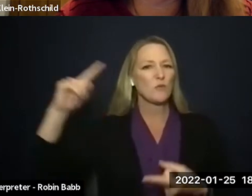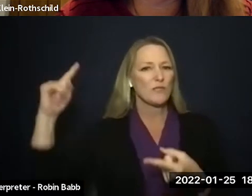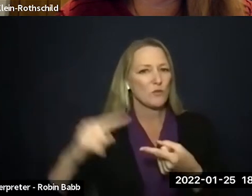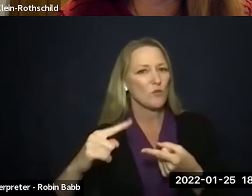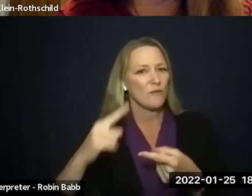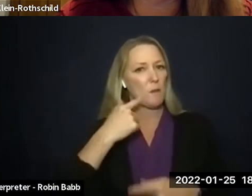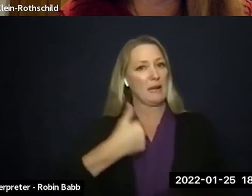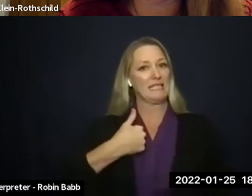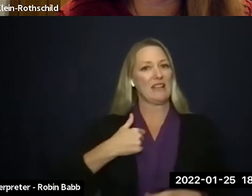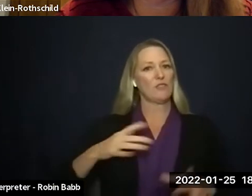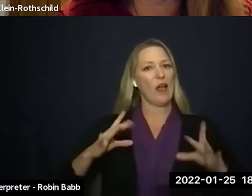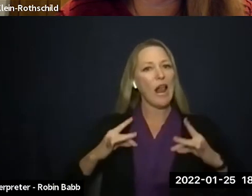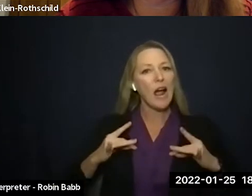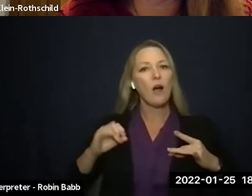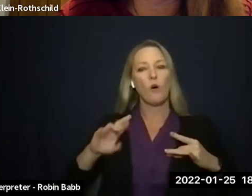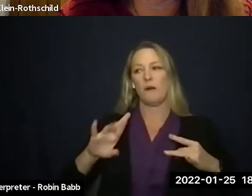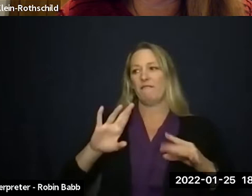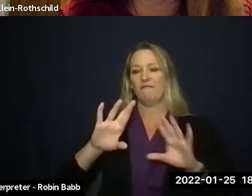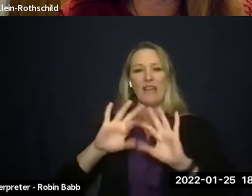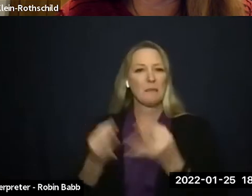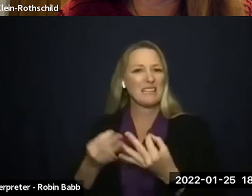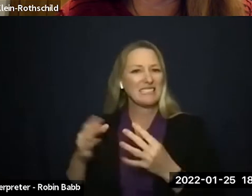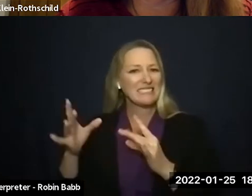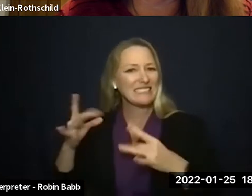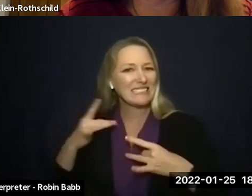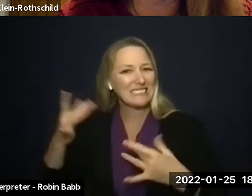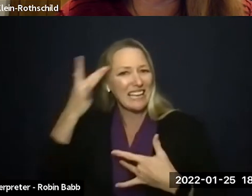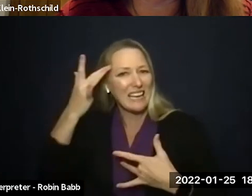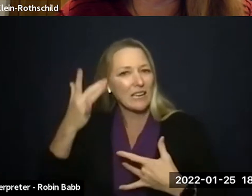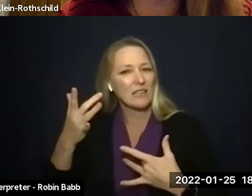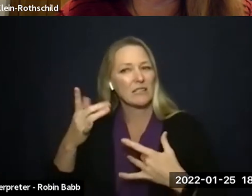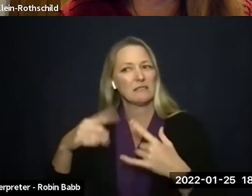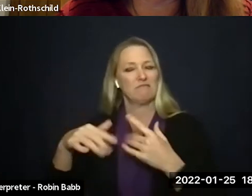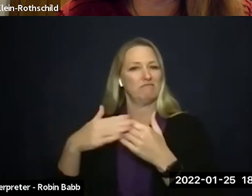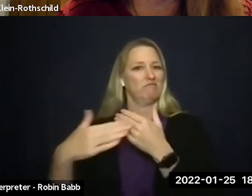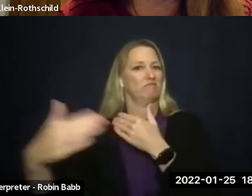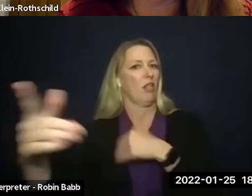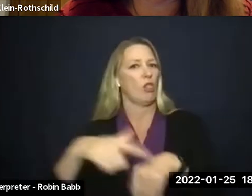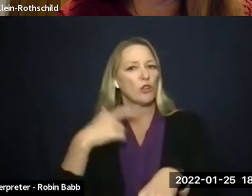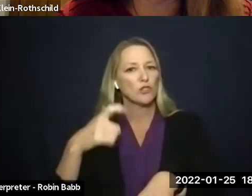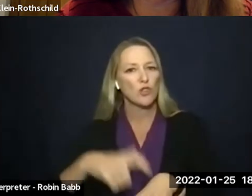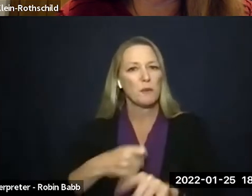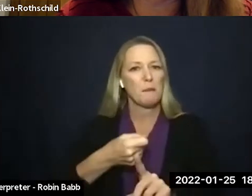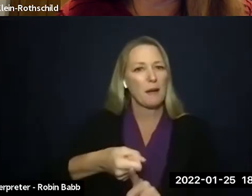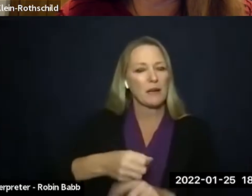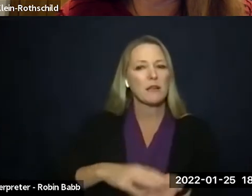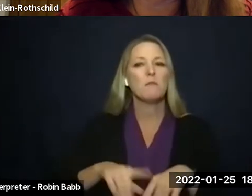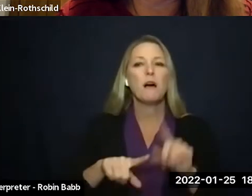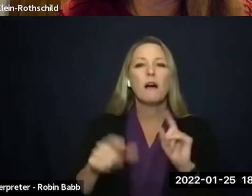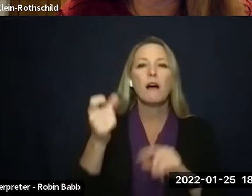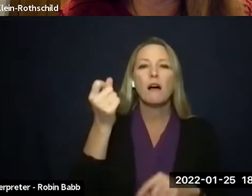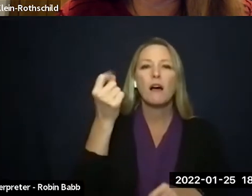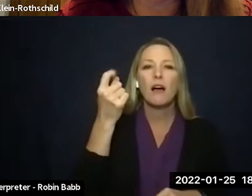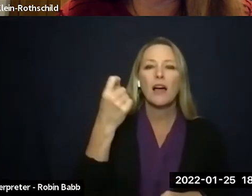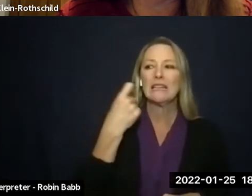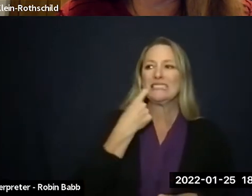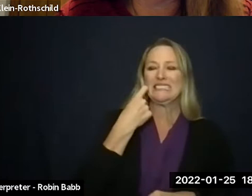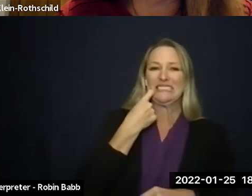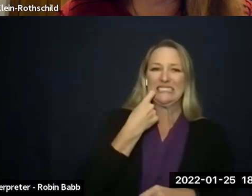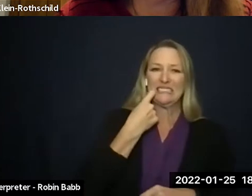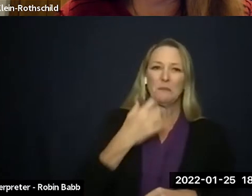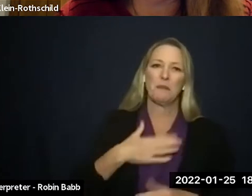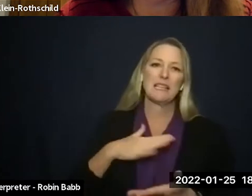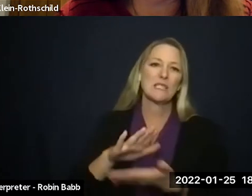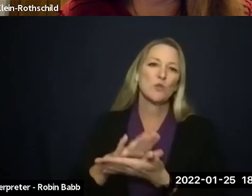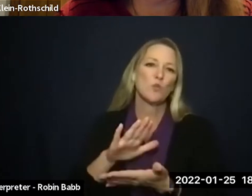and long-lasting complications however a problem with my school's response to the latest wave of co-fit has been insufficient access